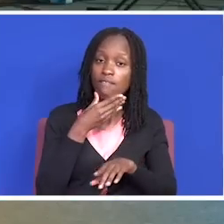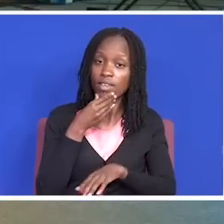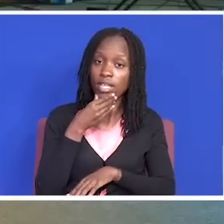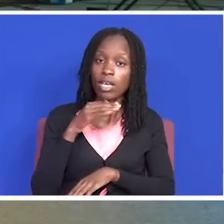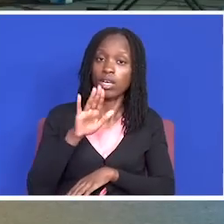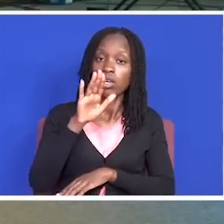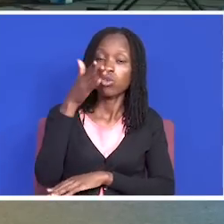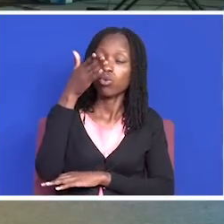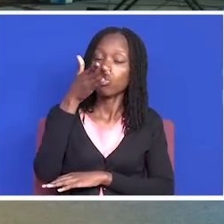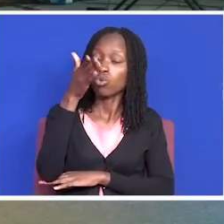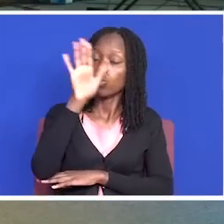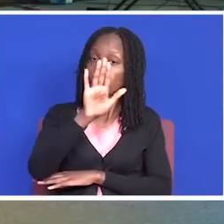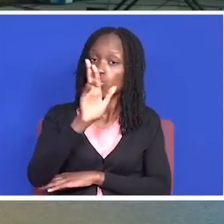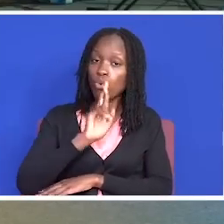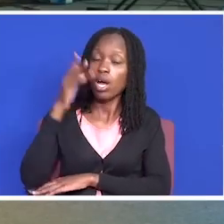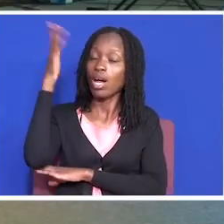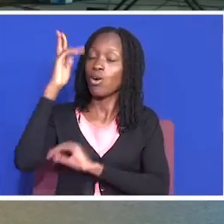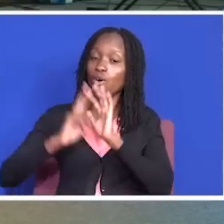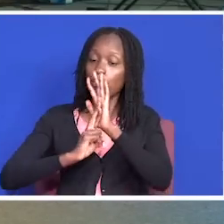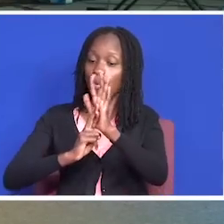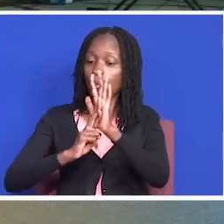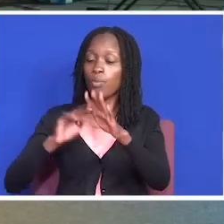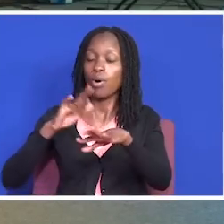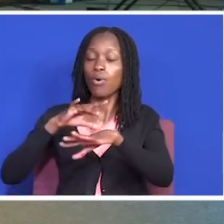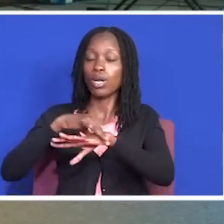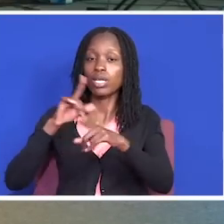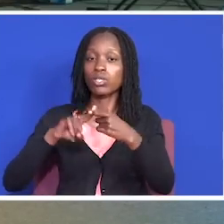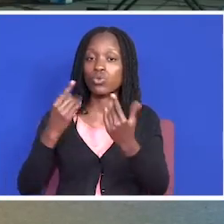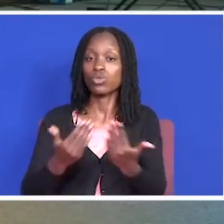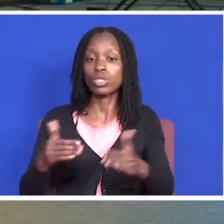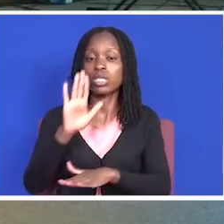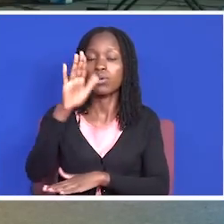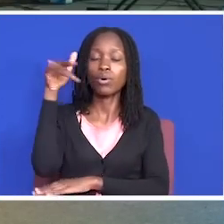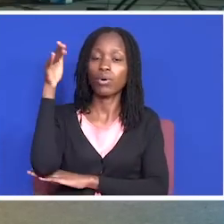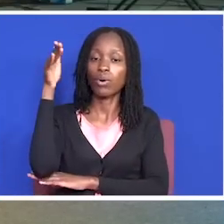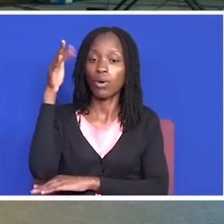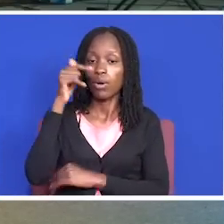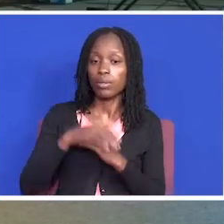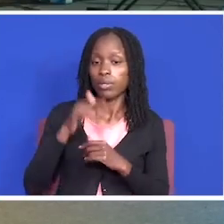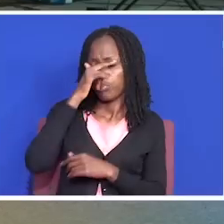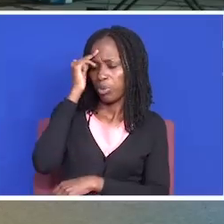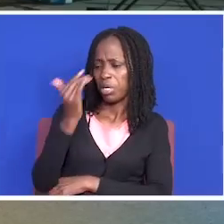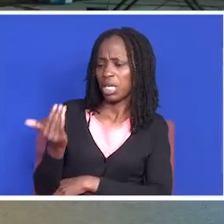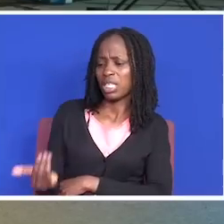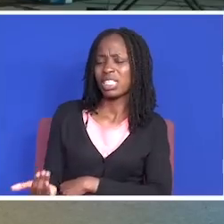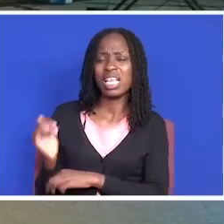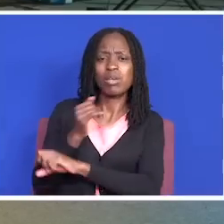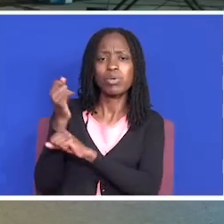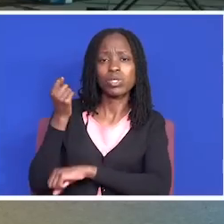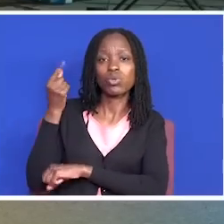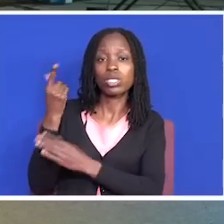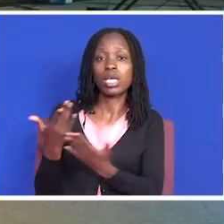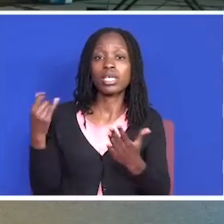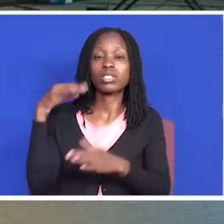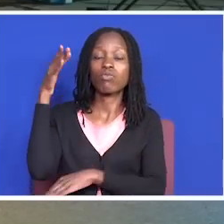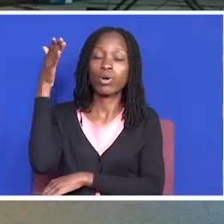are God's representative on earth to that child. In other words, God, because the small child cannot understand the things